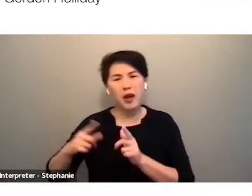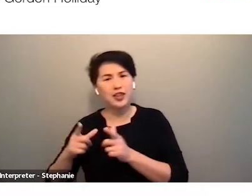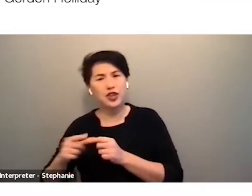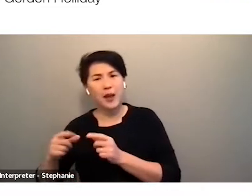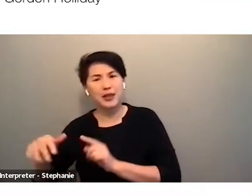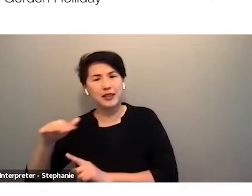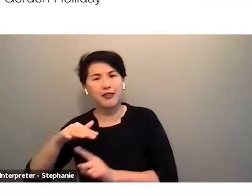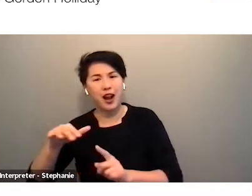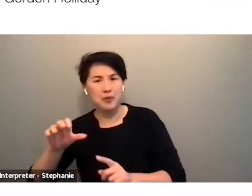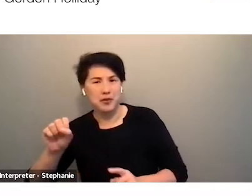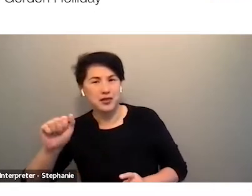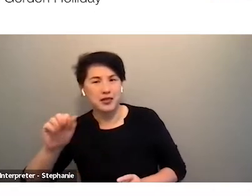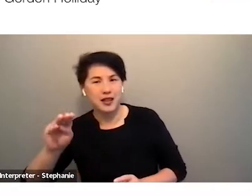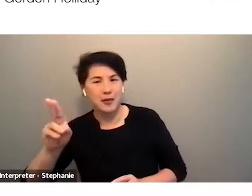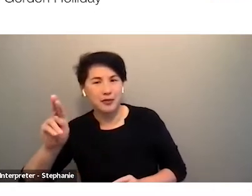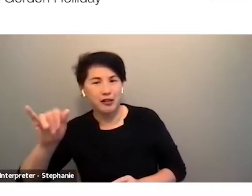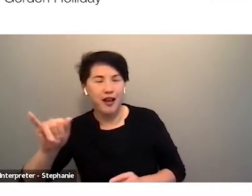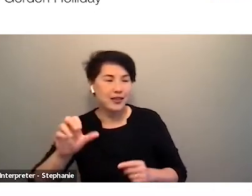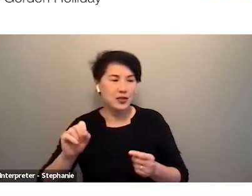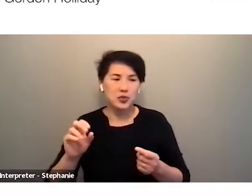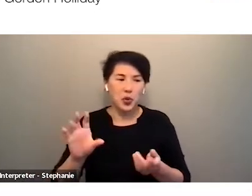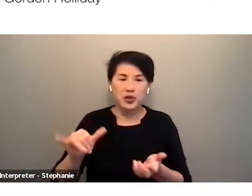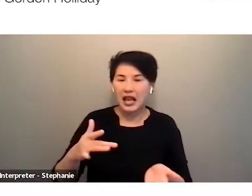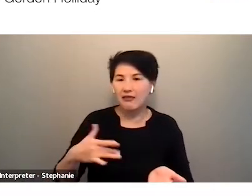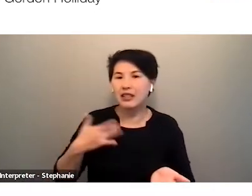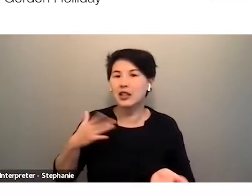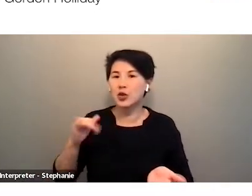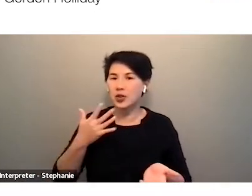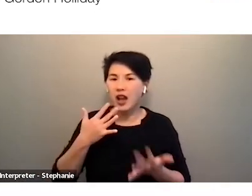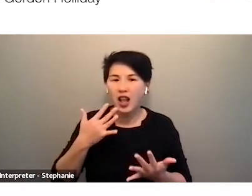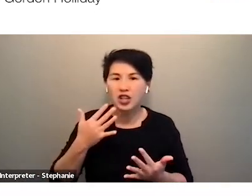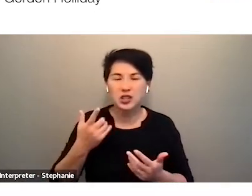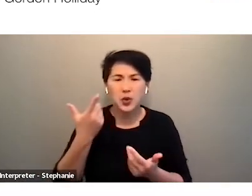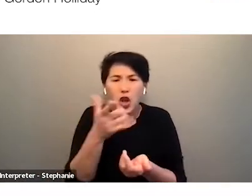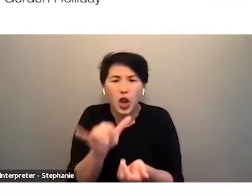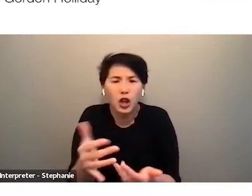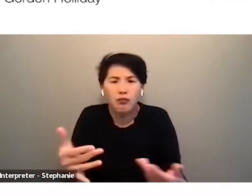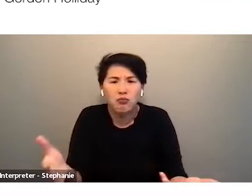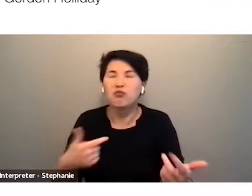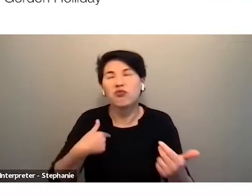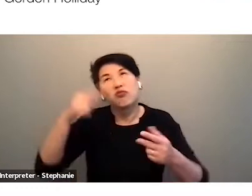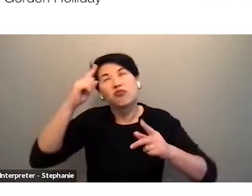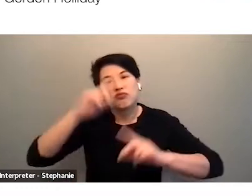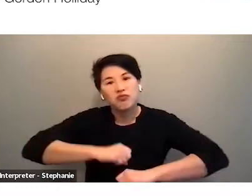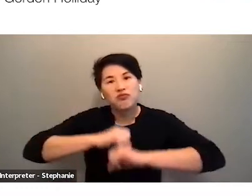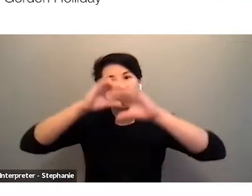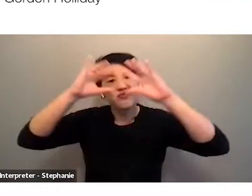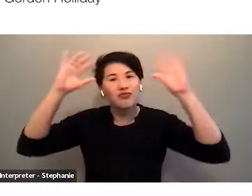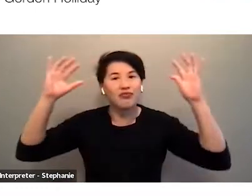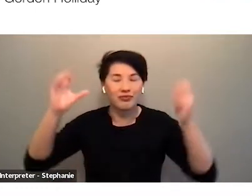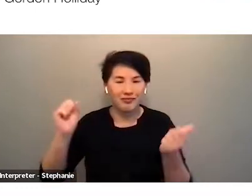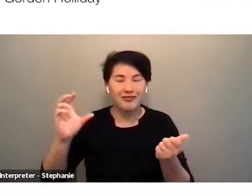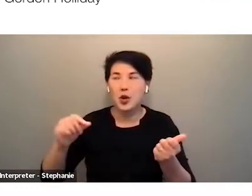that? What were those feelings? What were those colors like? And it really started bringing in all this